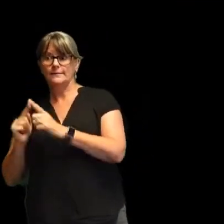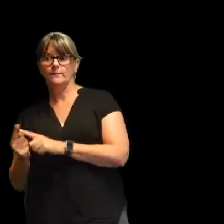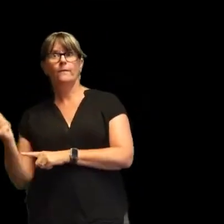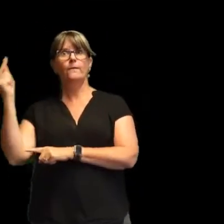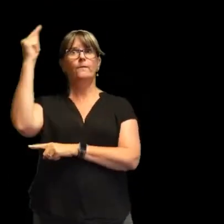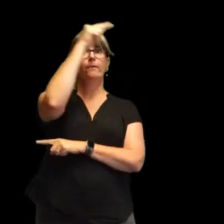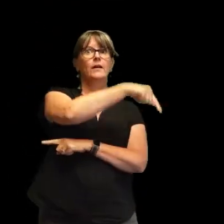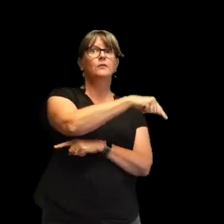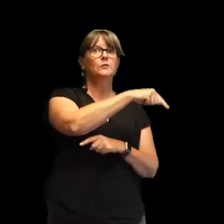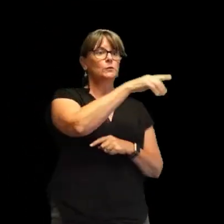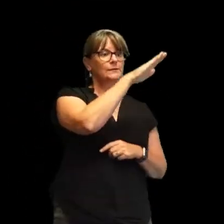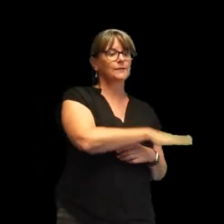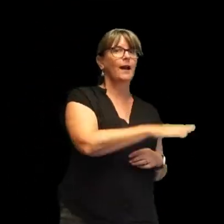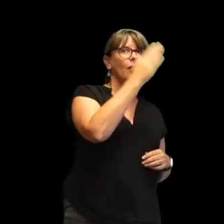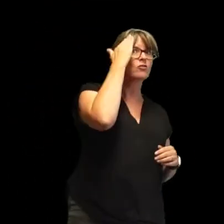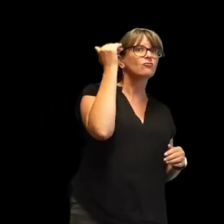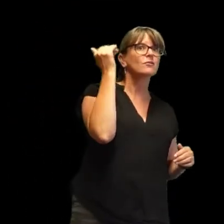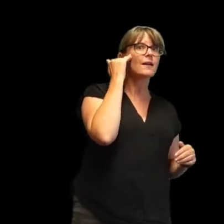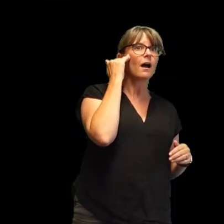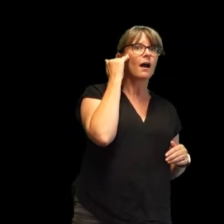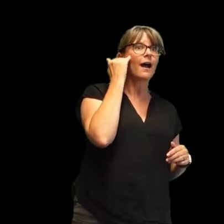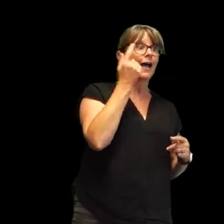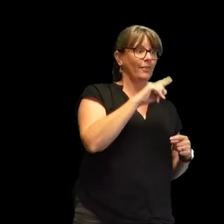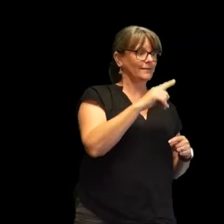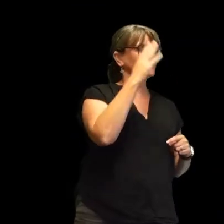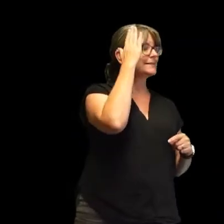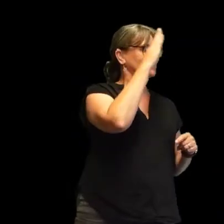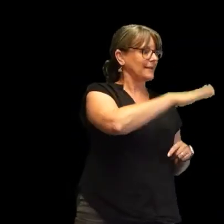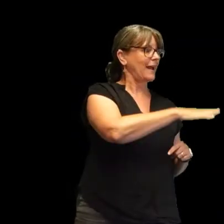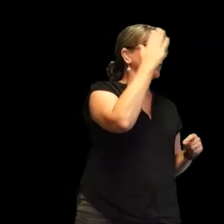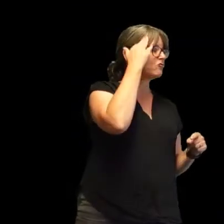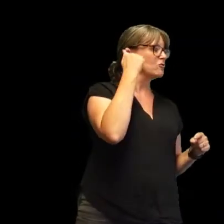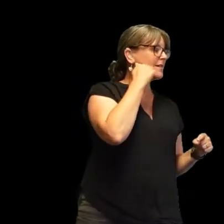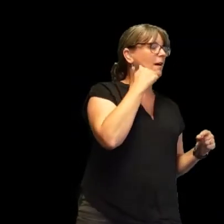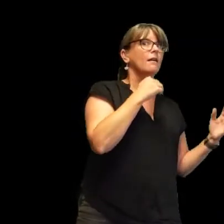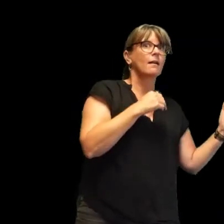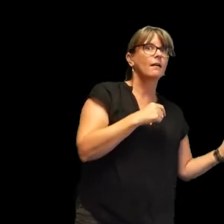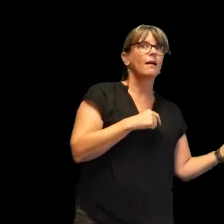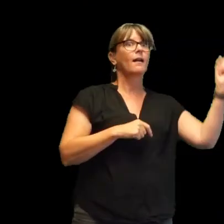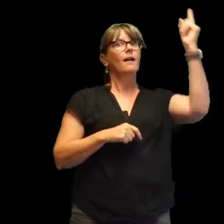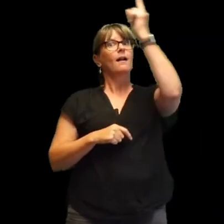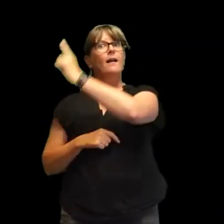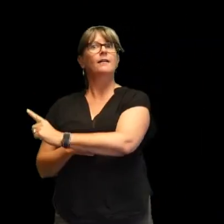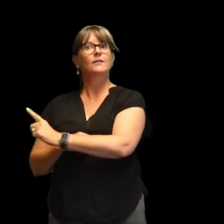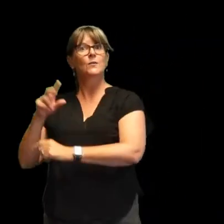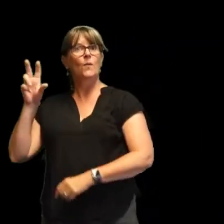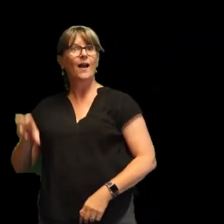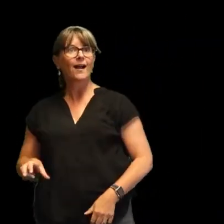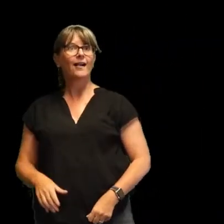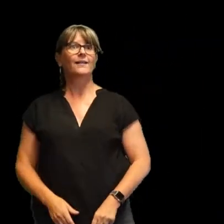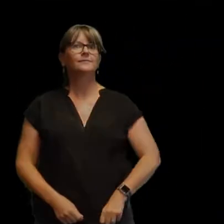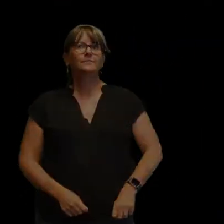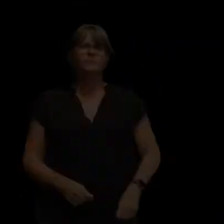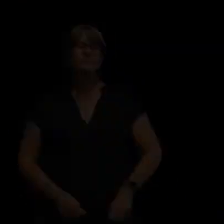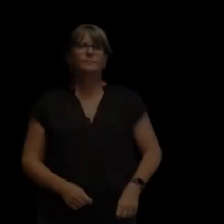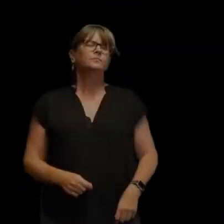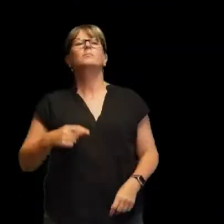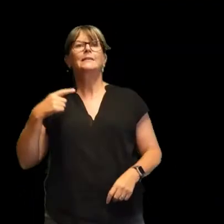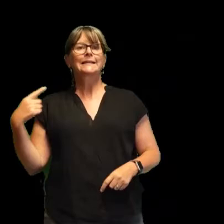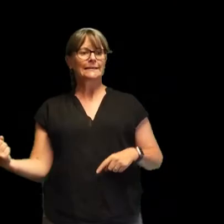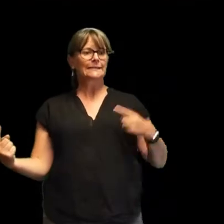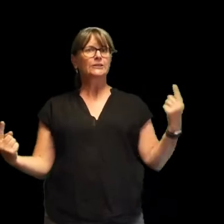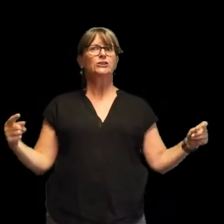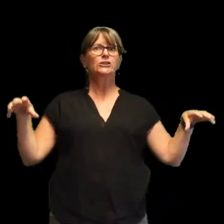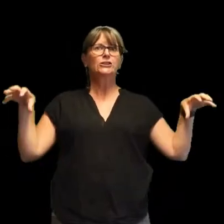of work, and then the two companies will come together to perform in a double bill, both here in Wales and the UK, and in